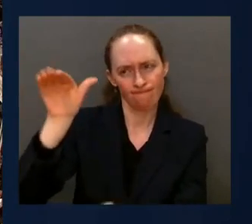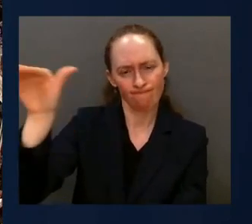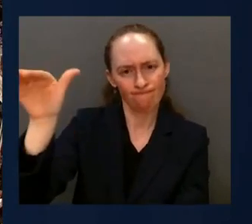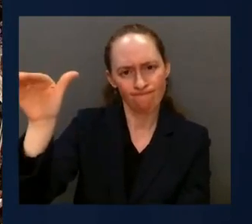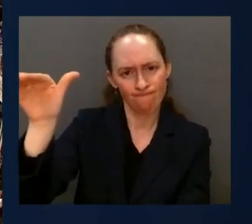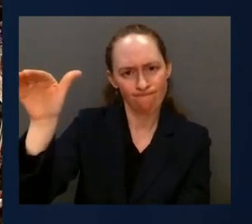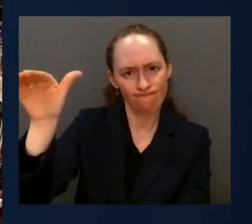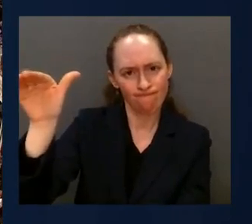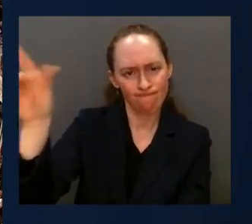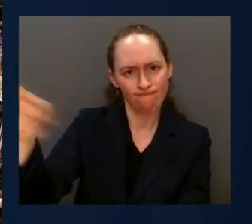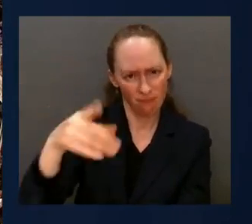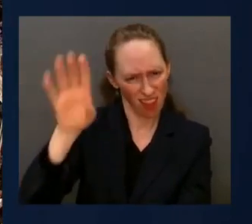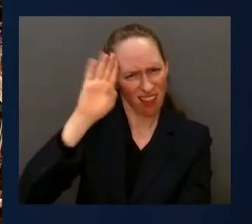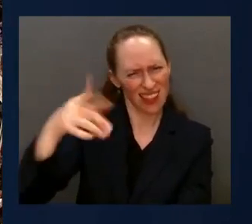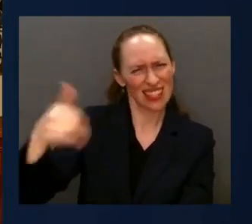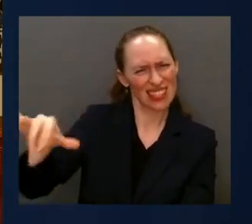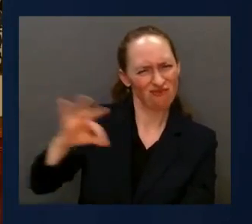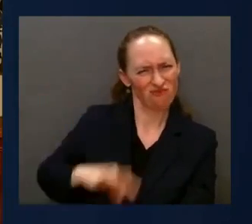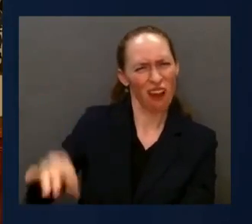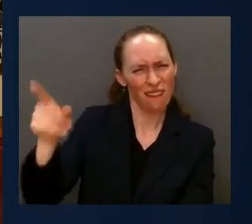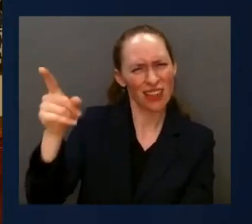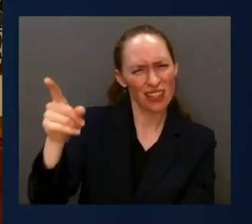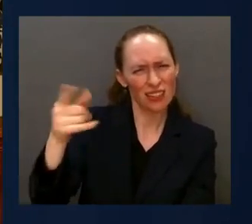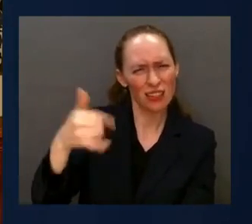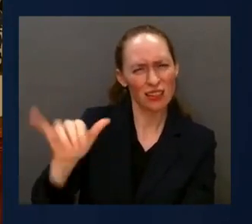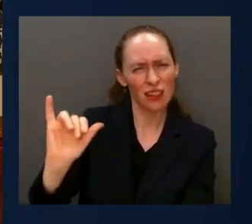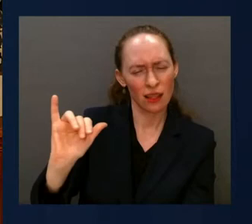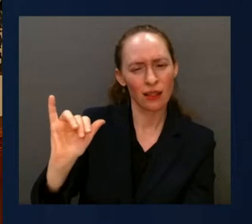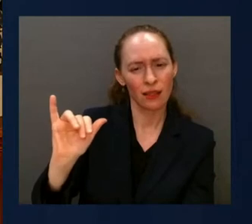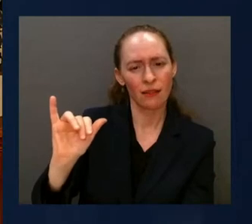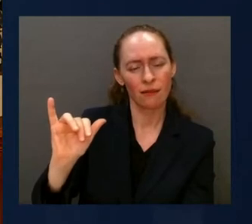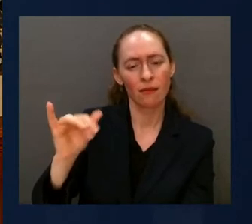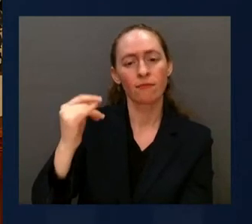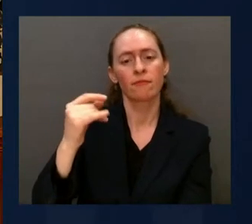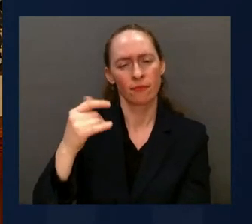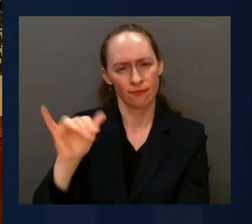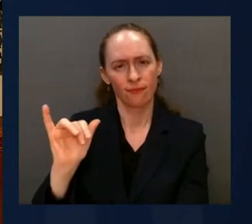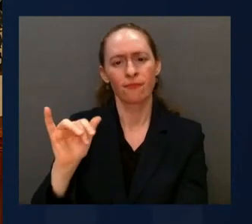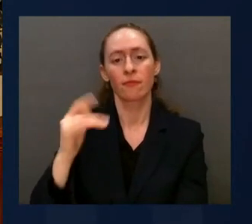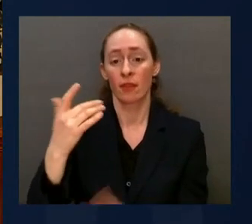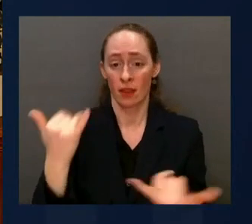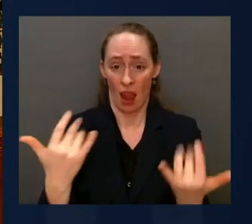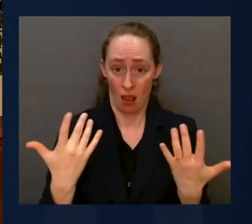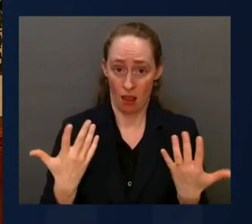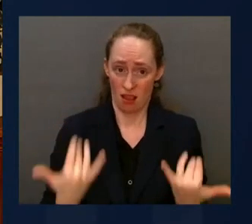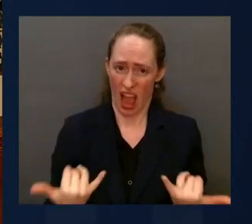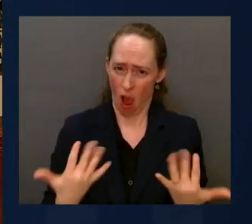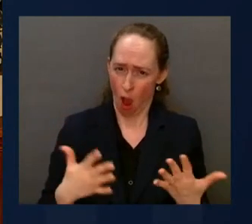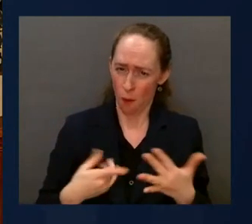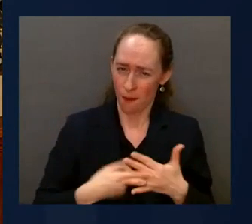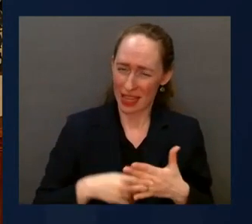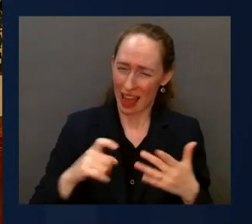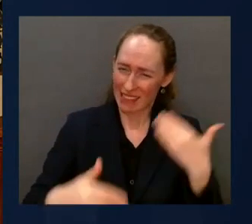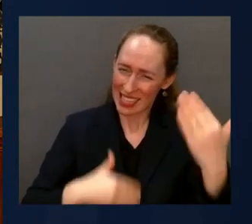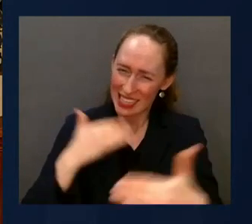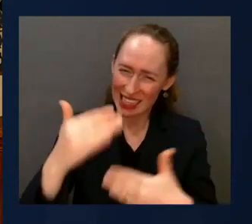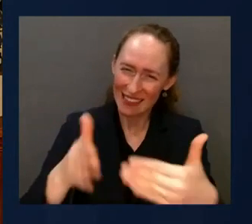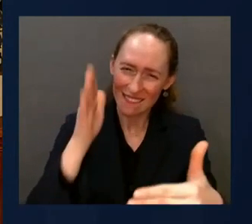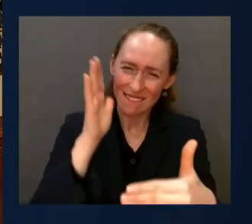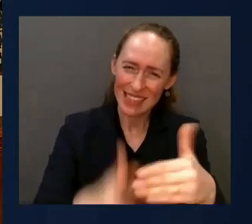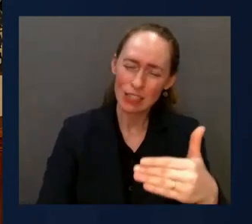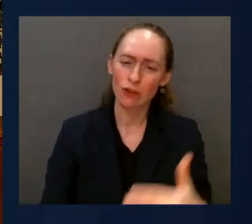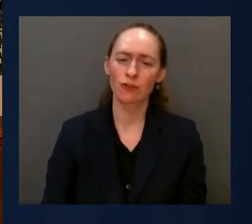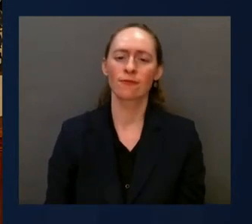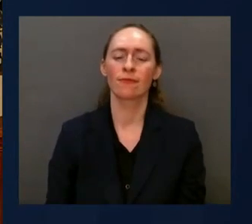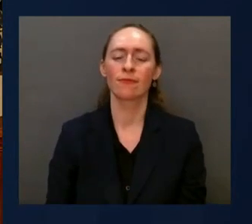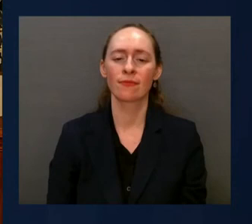Let's finish the job and close the loopholes that allow very wealthy to avoid paying their taxes. Instead of cutting the number of audits for wealthy taxpayers,